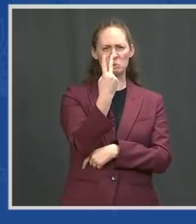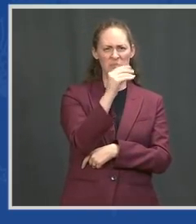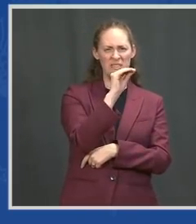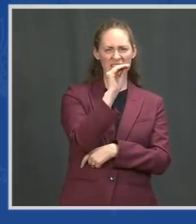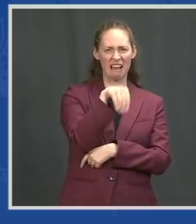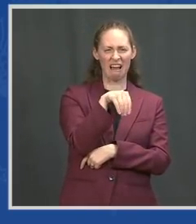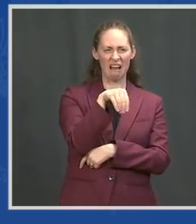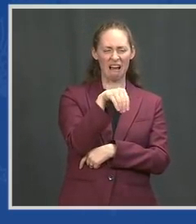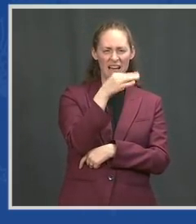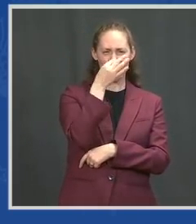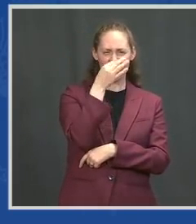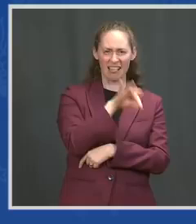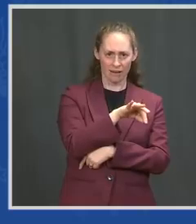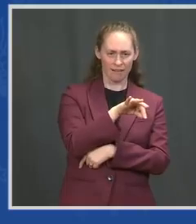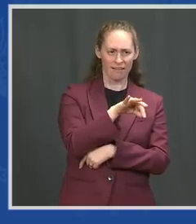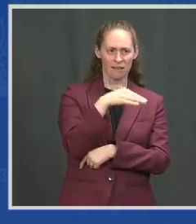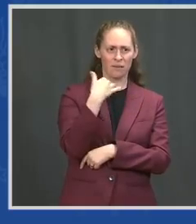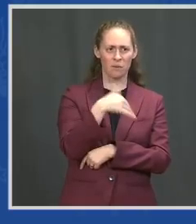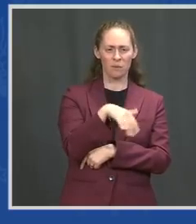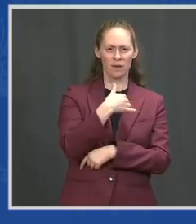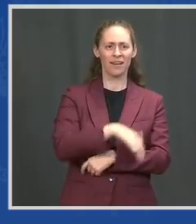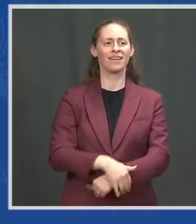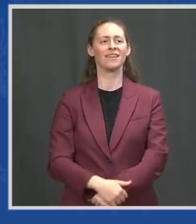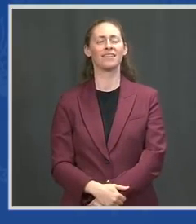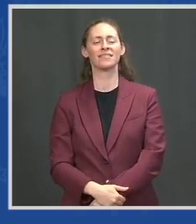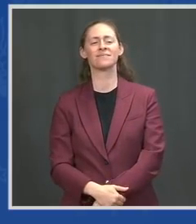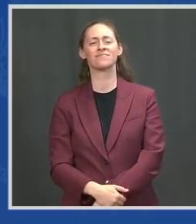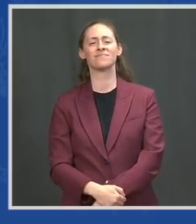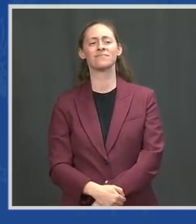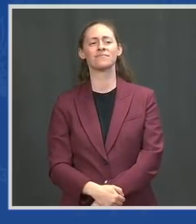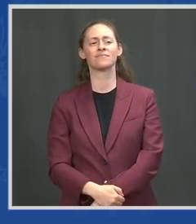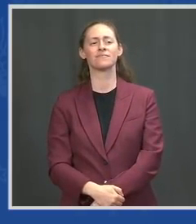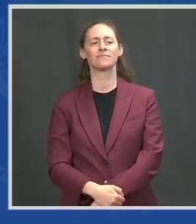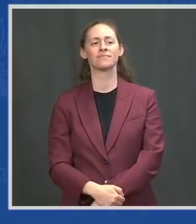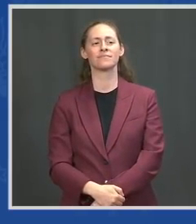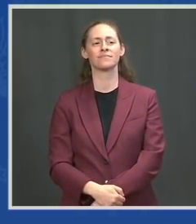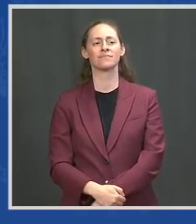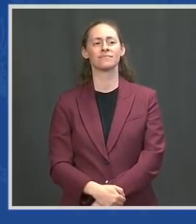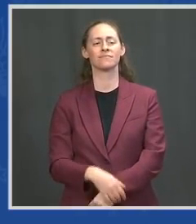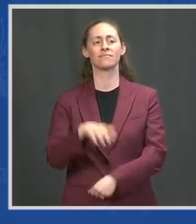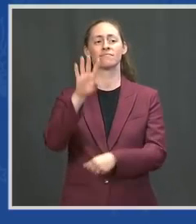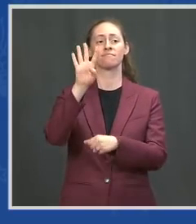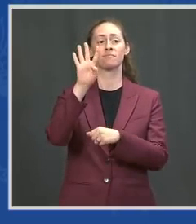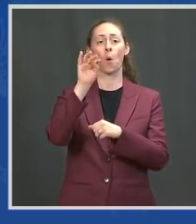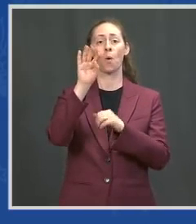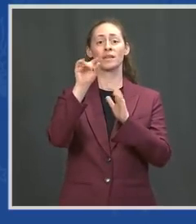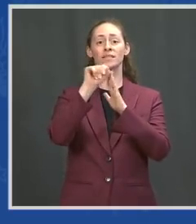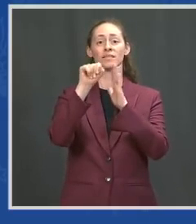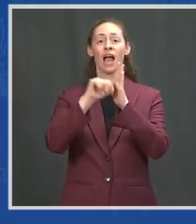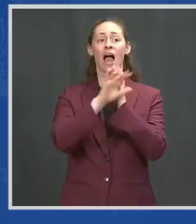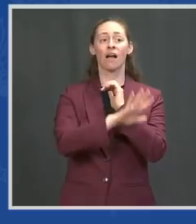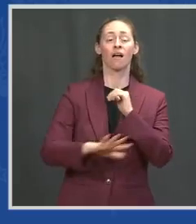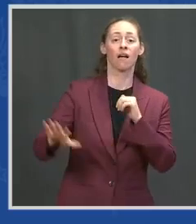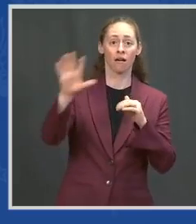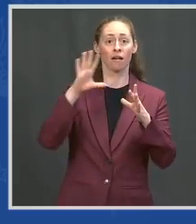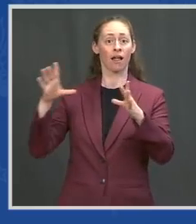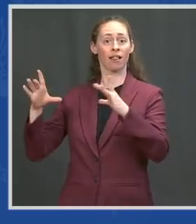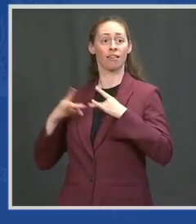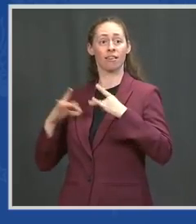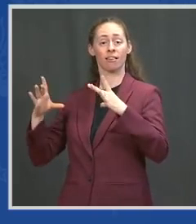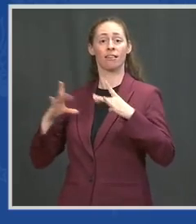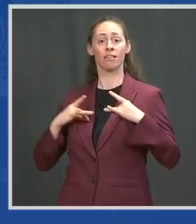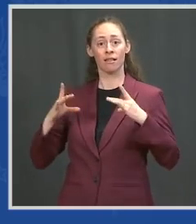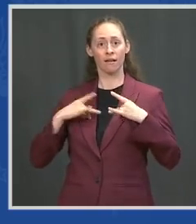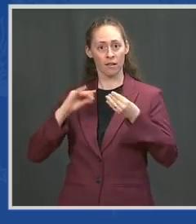are down in 40 states these past 2 weeks. Deaths are down dramatically since January, down over 80%